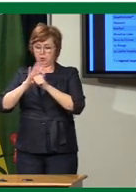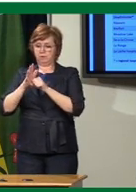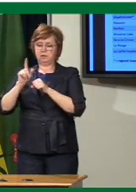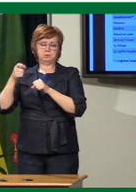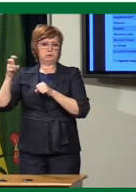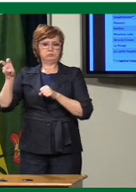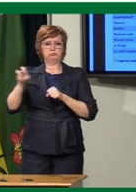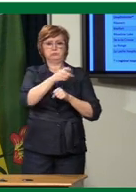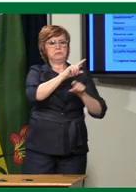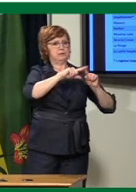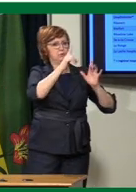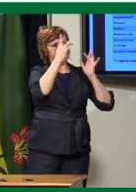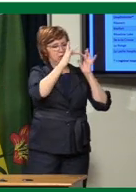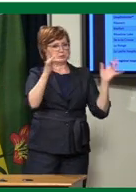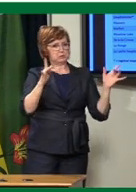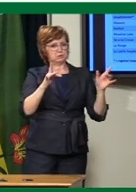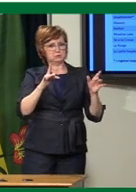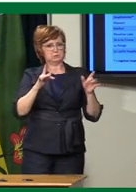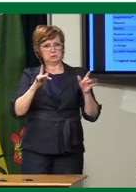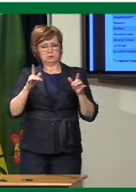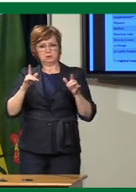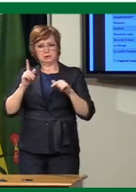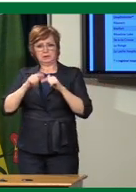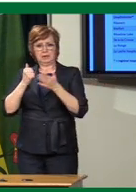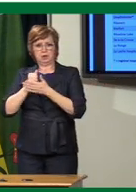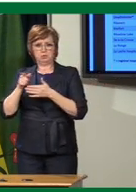one of the mixed hospitals or another hospital within the system.